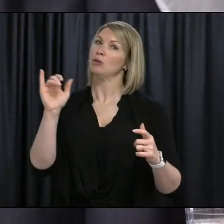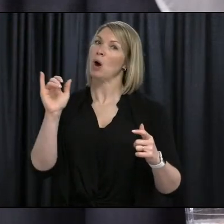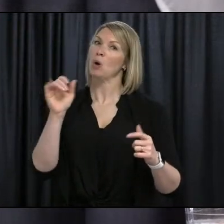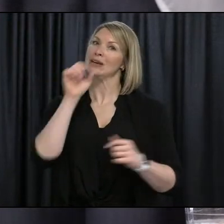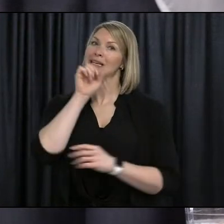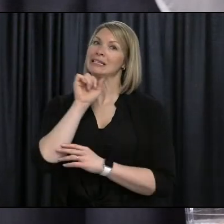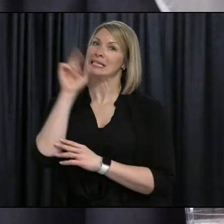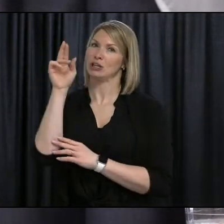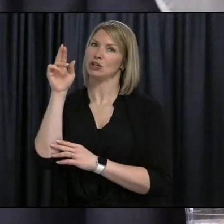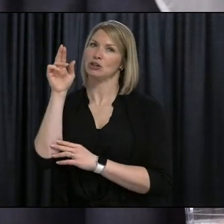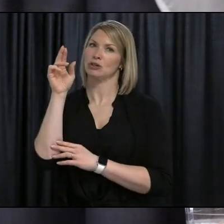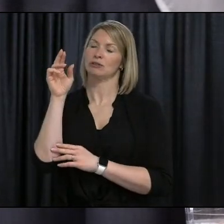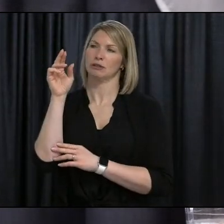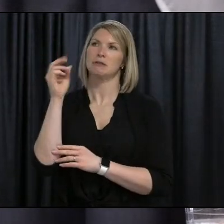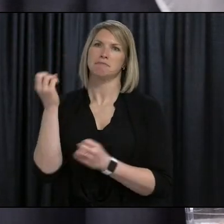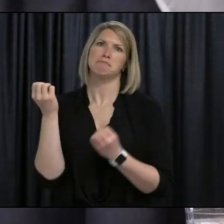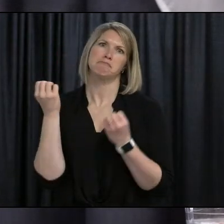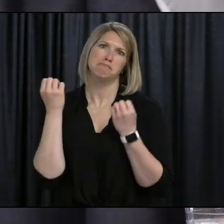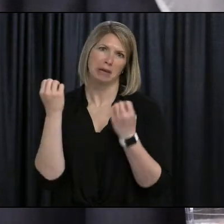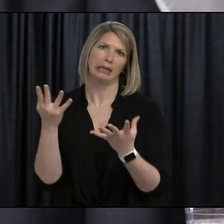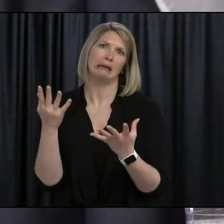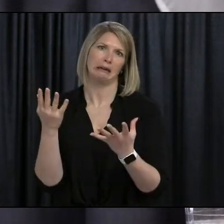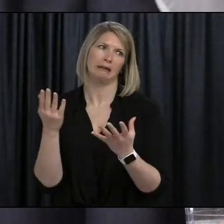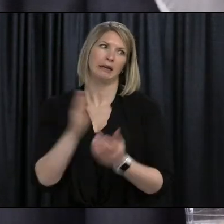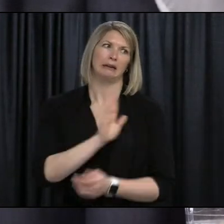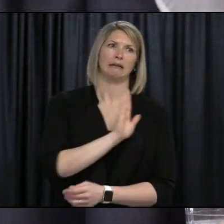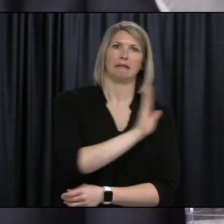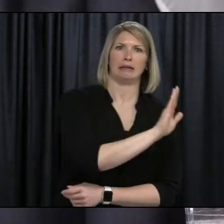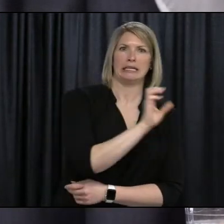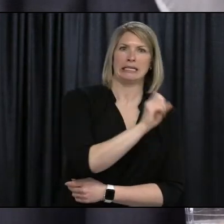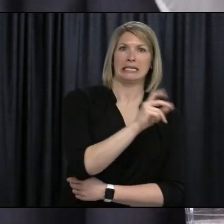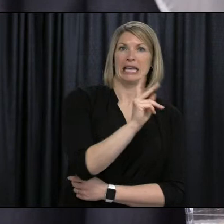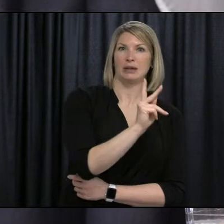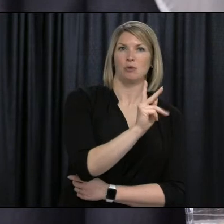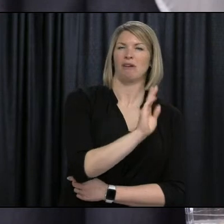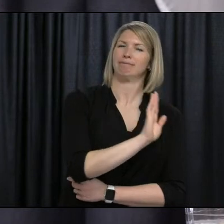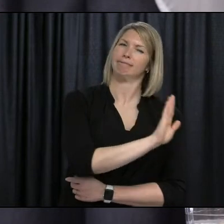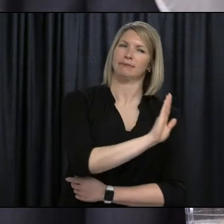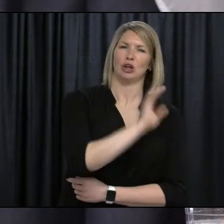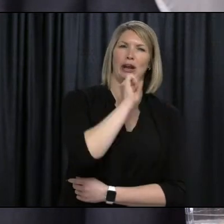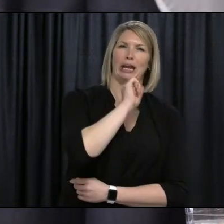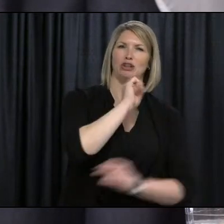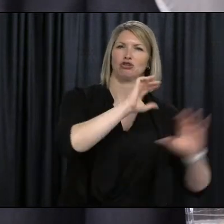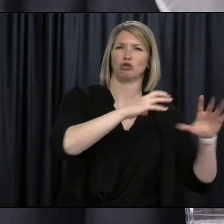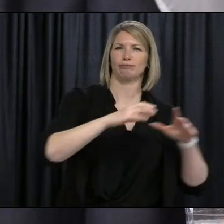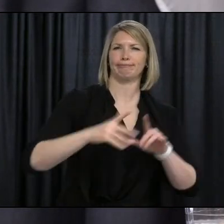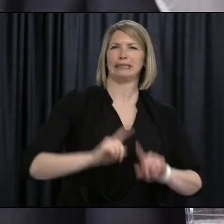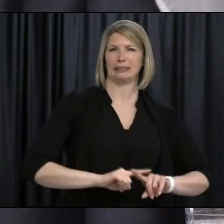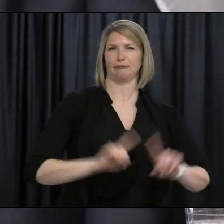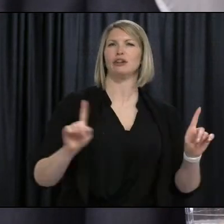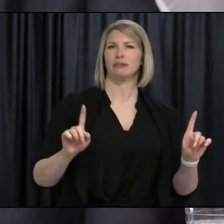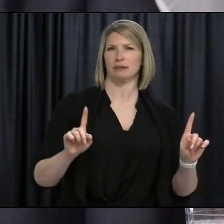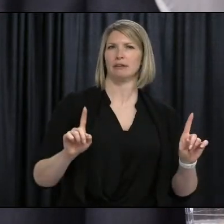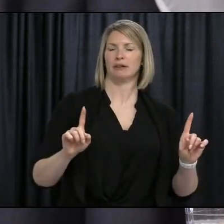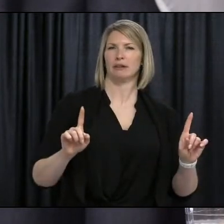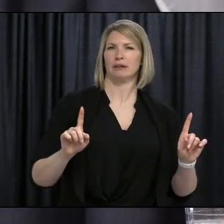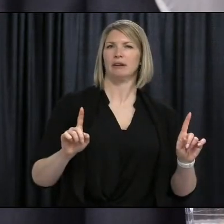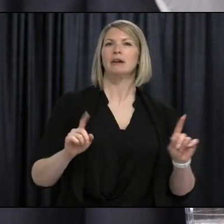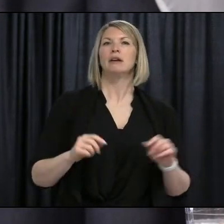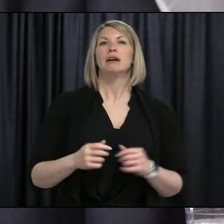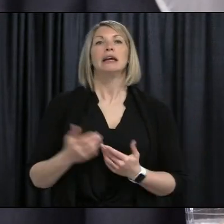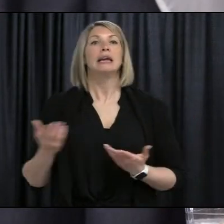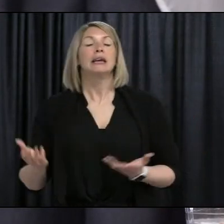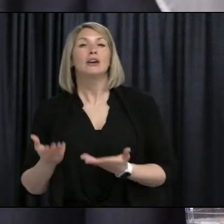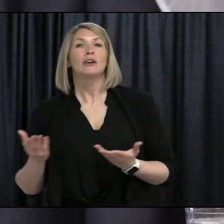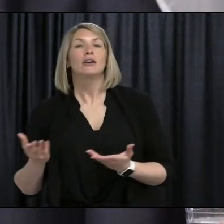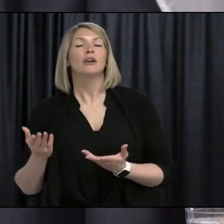our population for whom we wanted to get 2 doses out very quickly. We have said that we